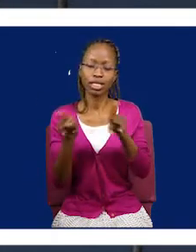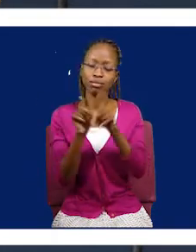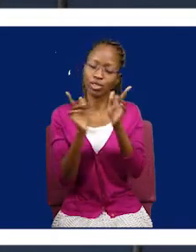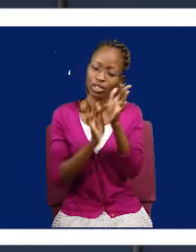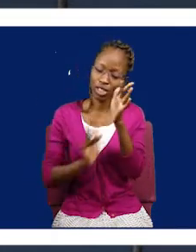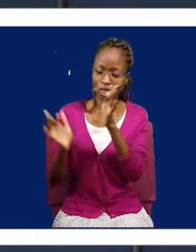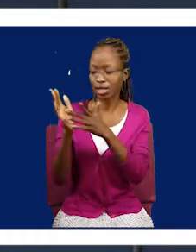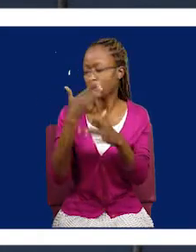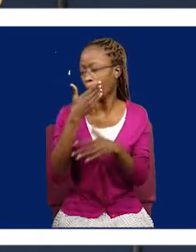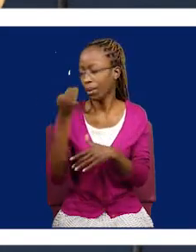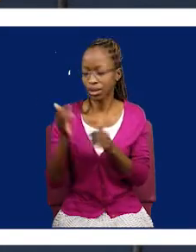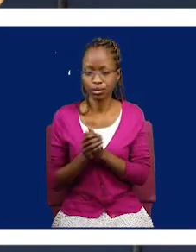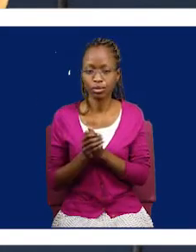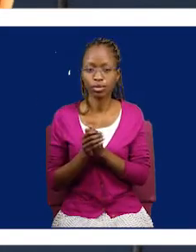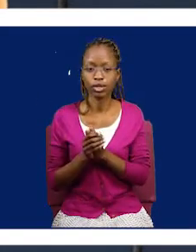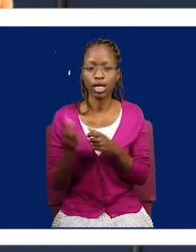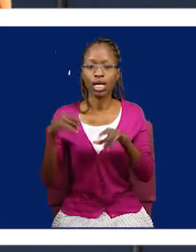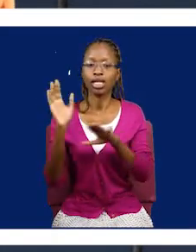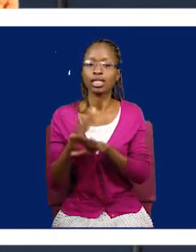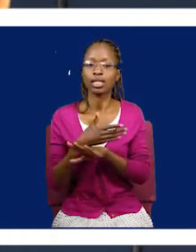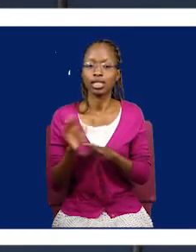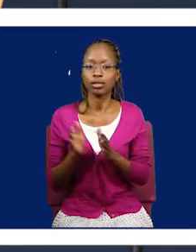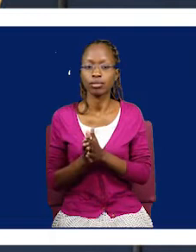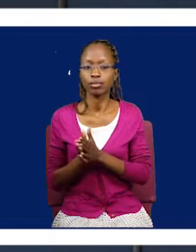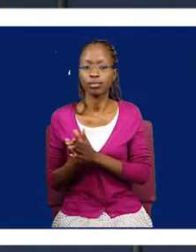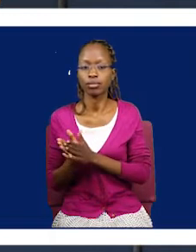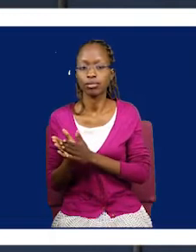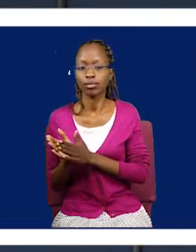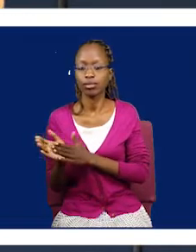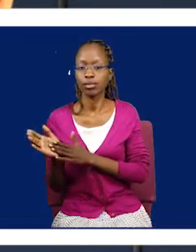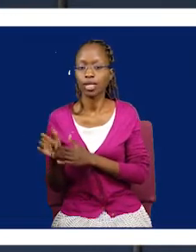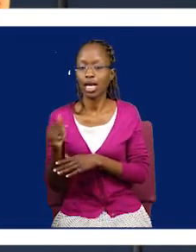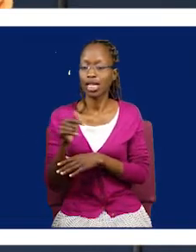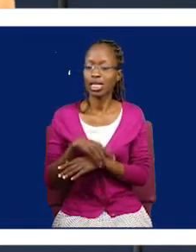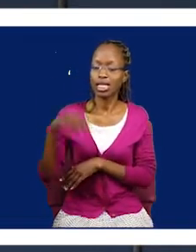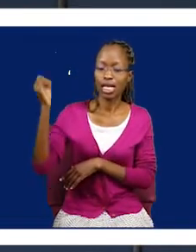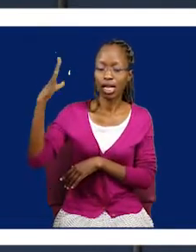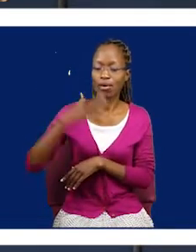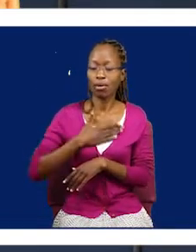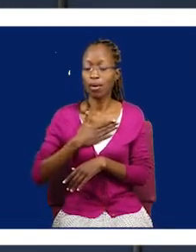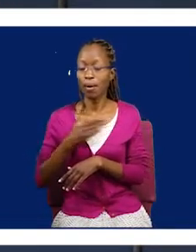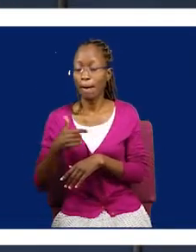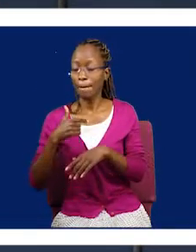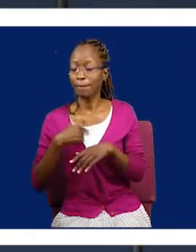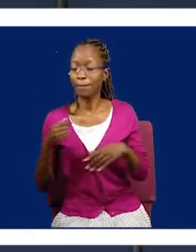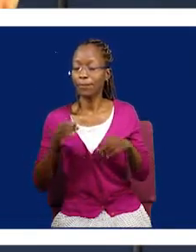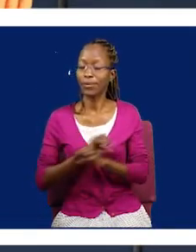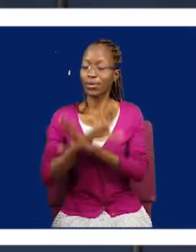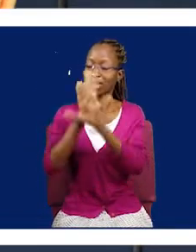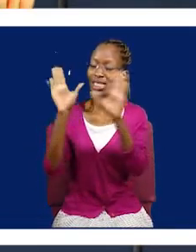is Jesus. Yeah. Let's sing this song. This little light of